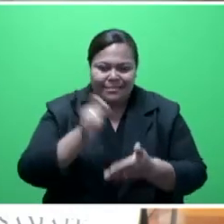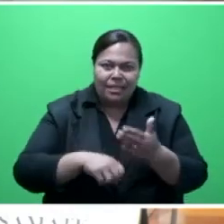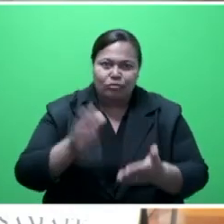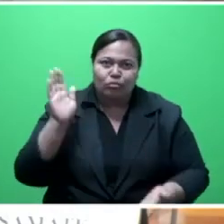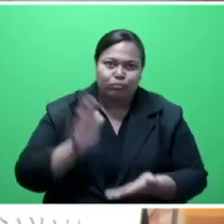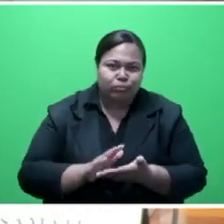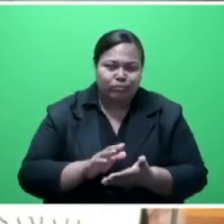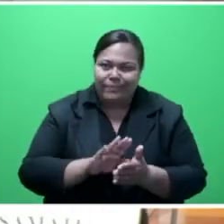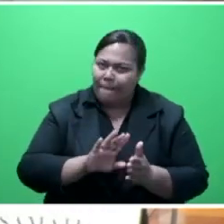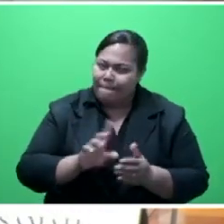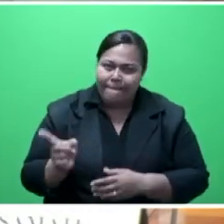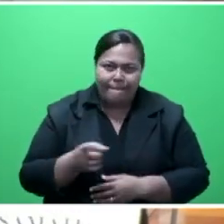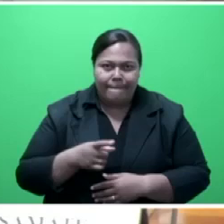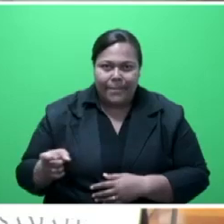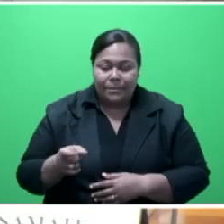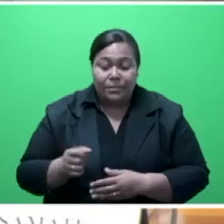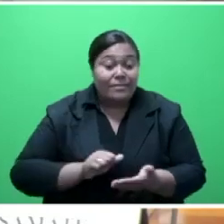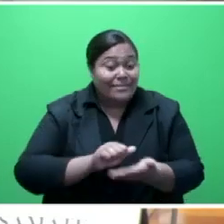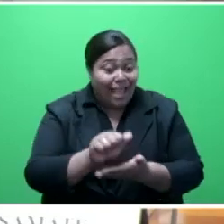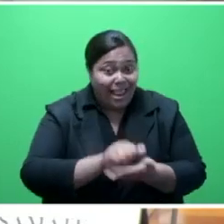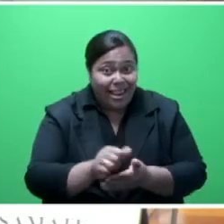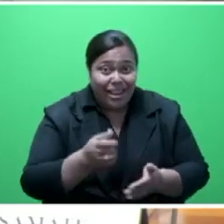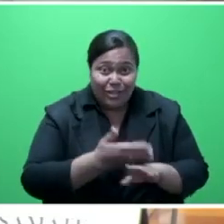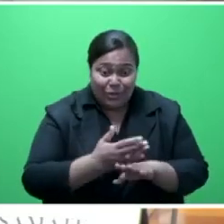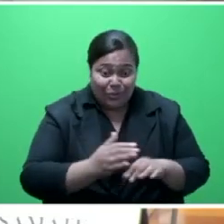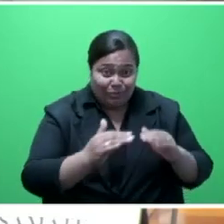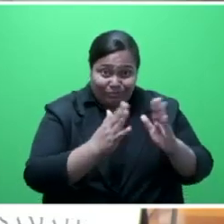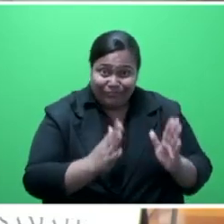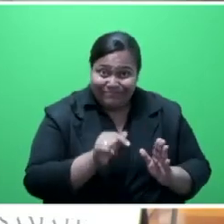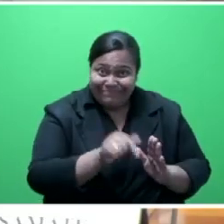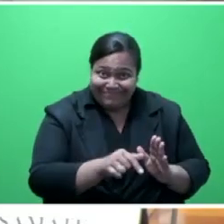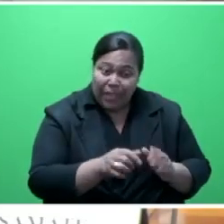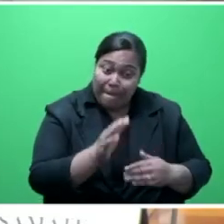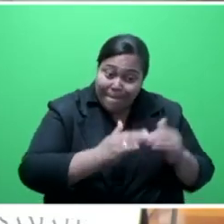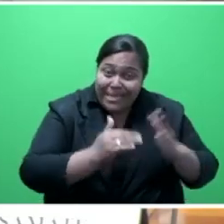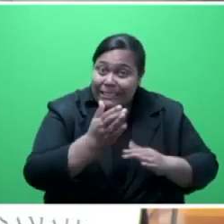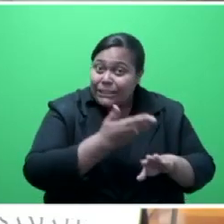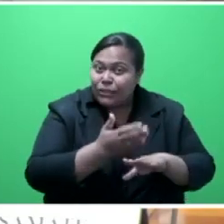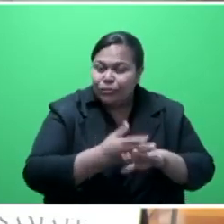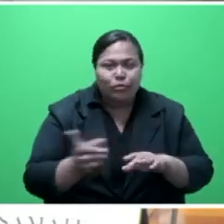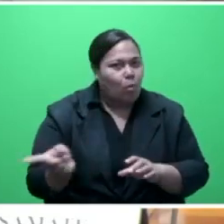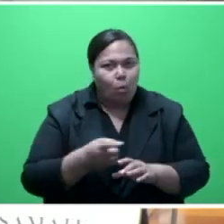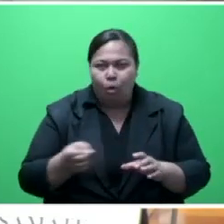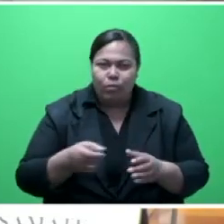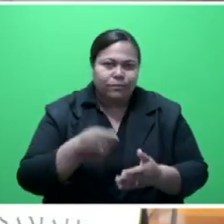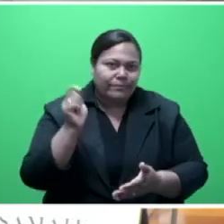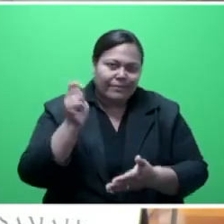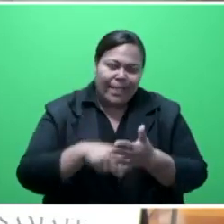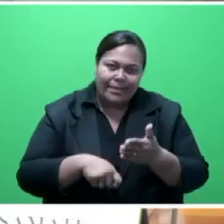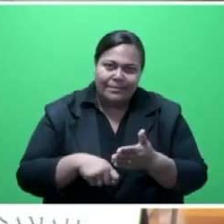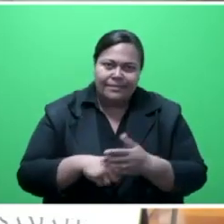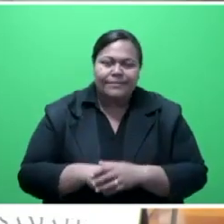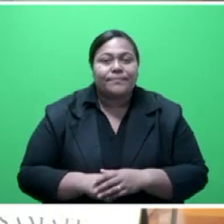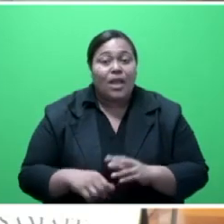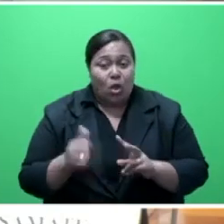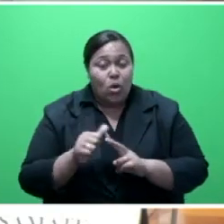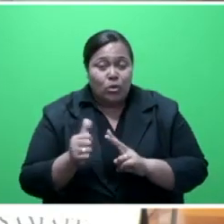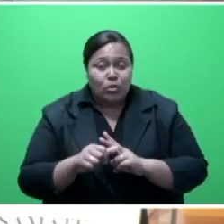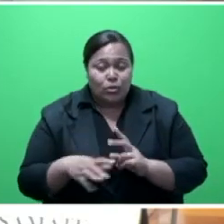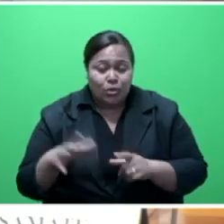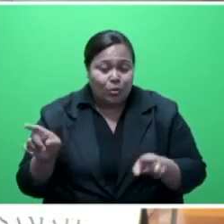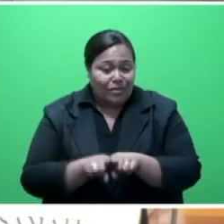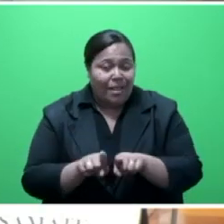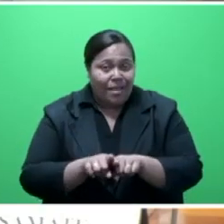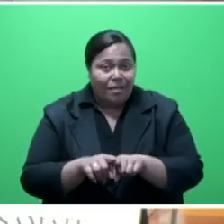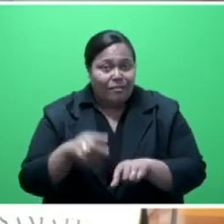profit they make selling the newly developed lots will be tax exempt. This, of course, will also apply to the Itauke lands that we've recently developed, and